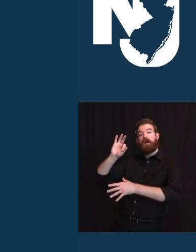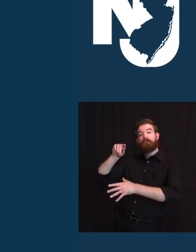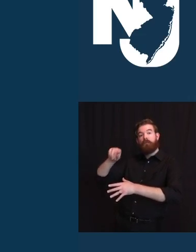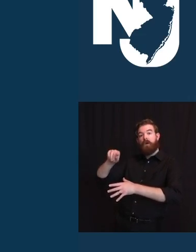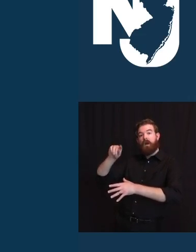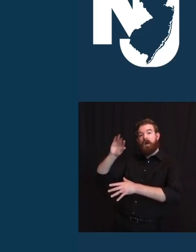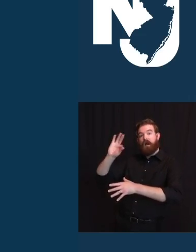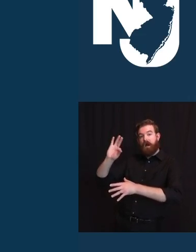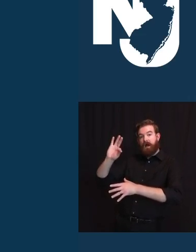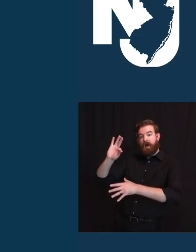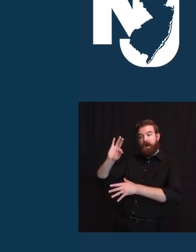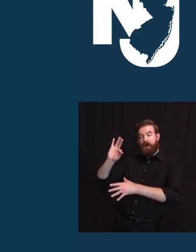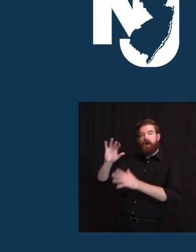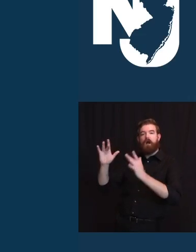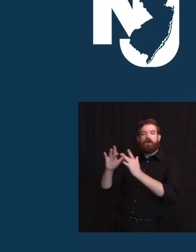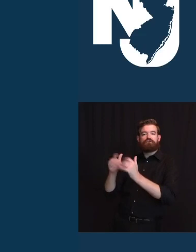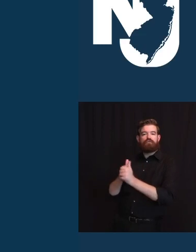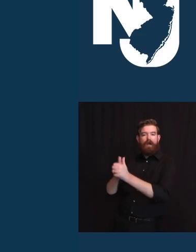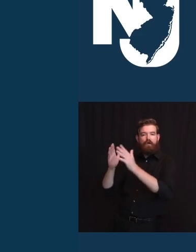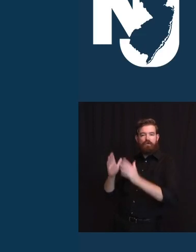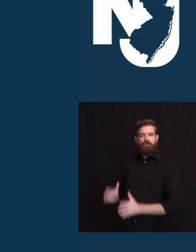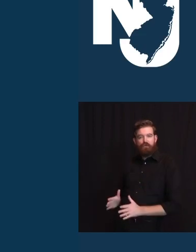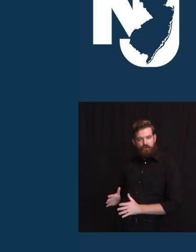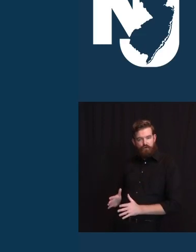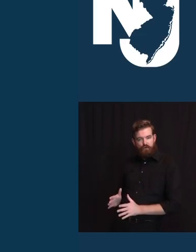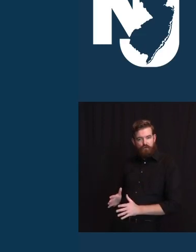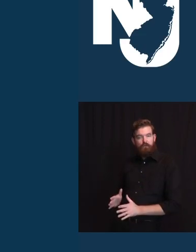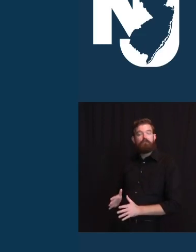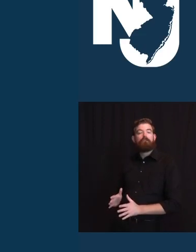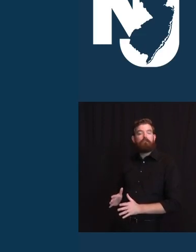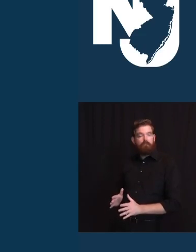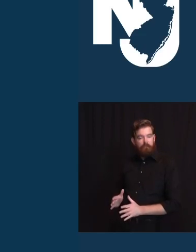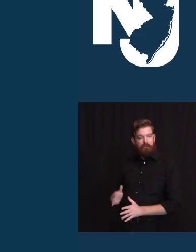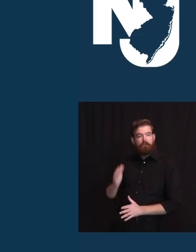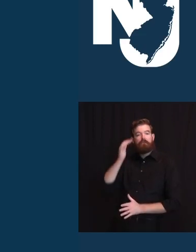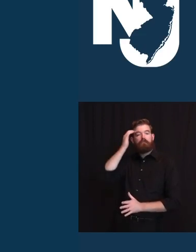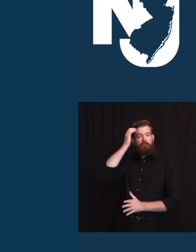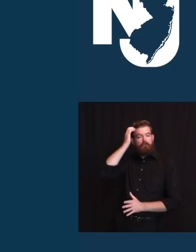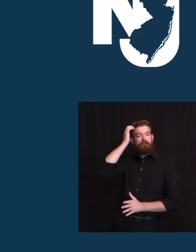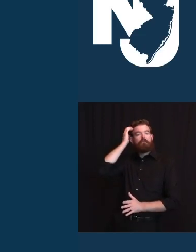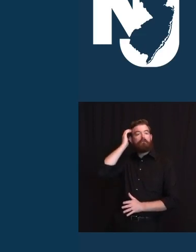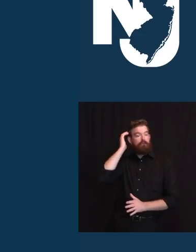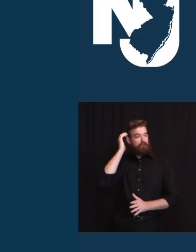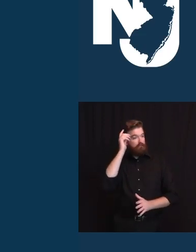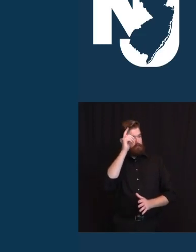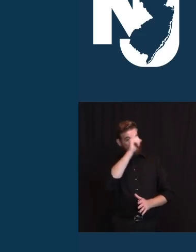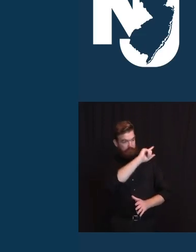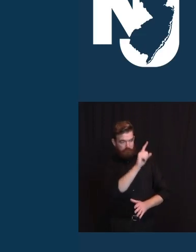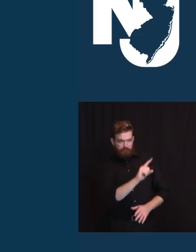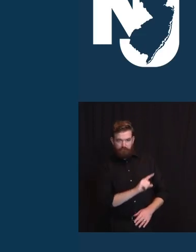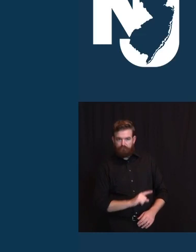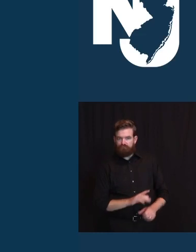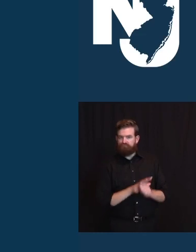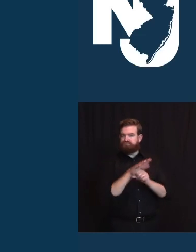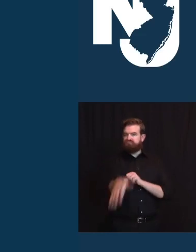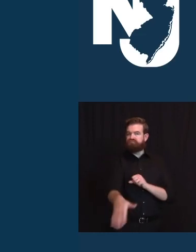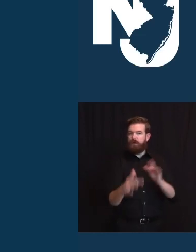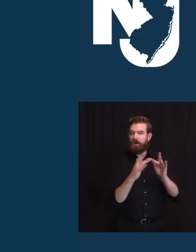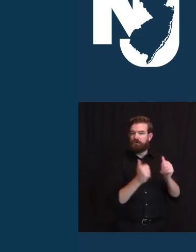one county, Atlantic, and I'm sure they'll get there soon, is yet to reach our initial benchmark of 15 per 100,000